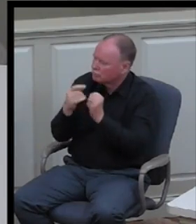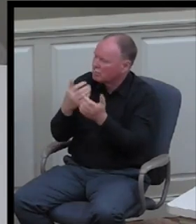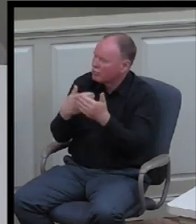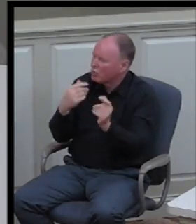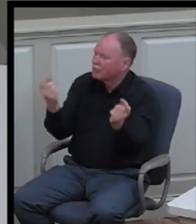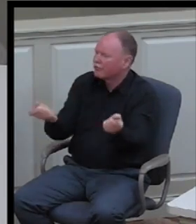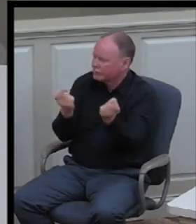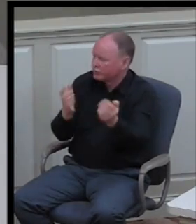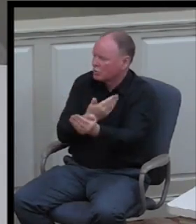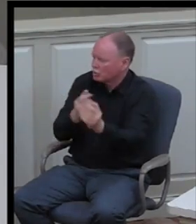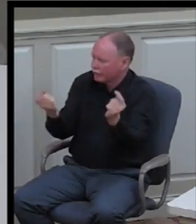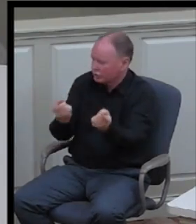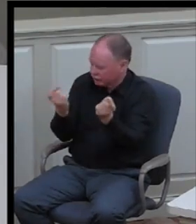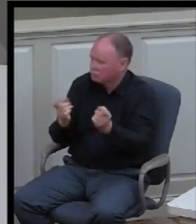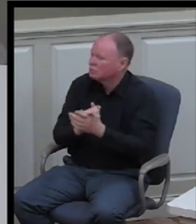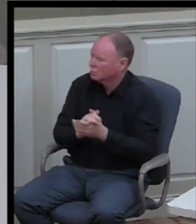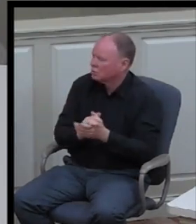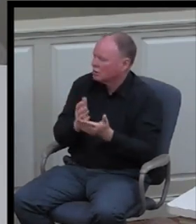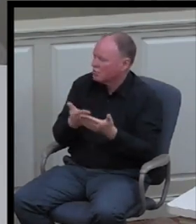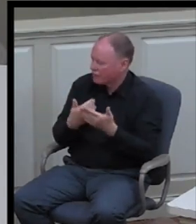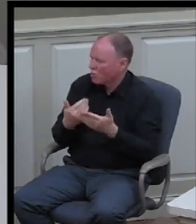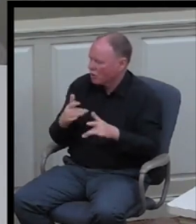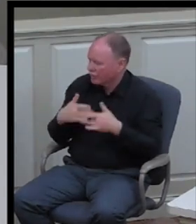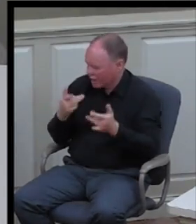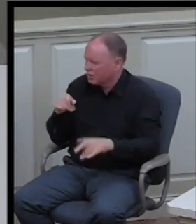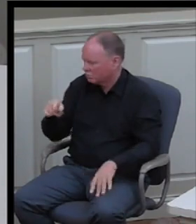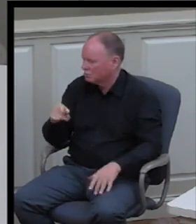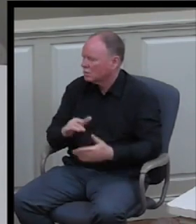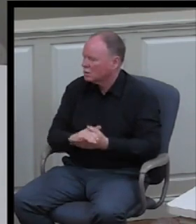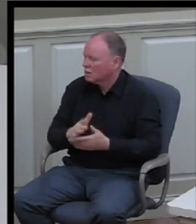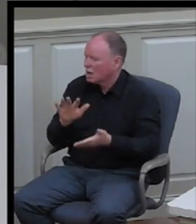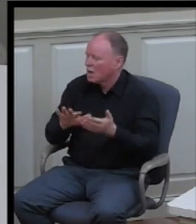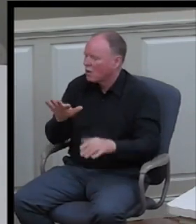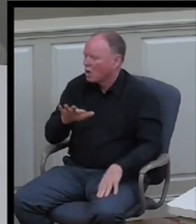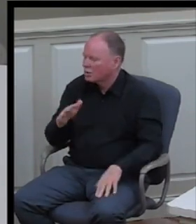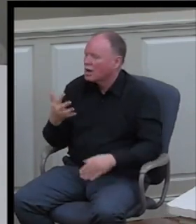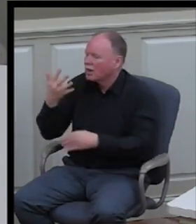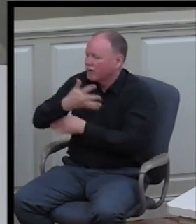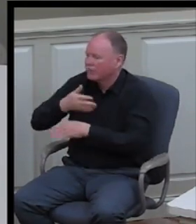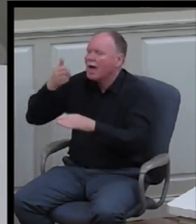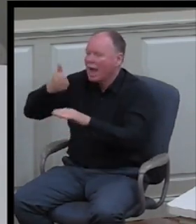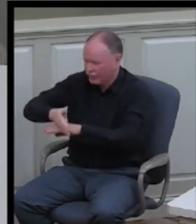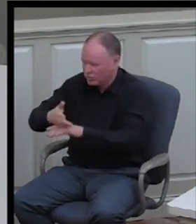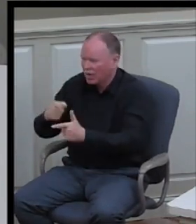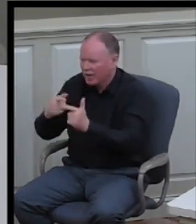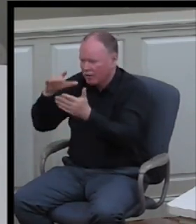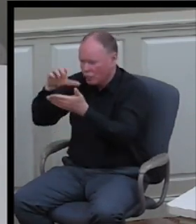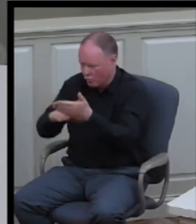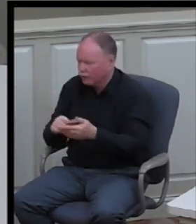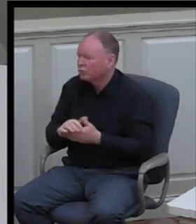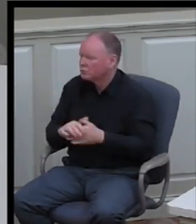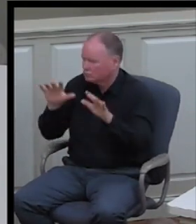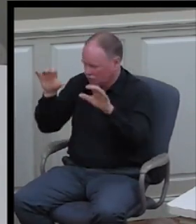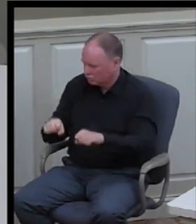festival prior to its actually being held, and about 5 days afterwards. Okay. So it's recommended.